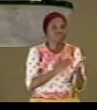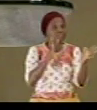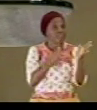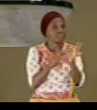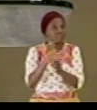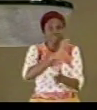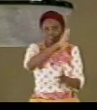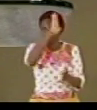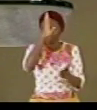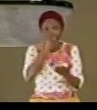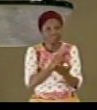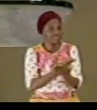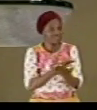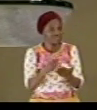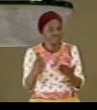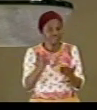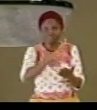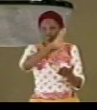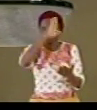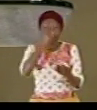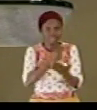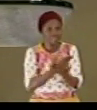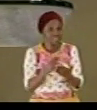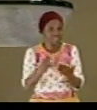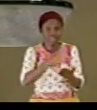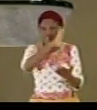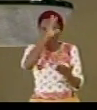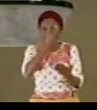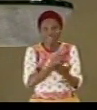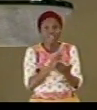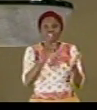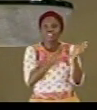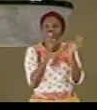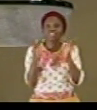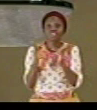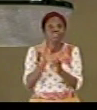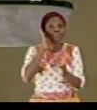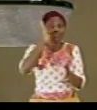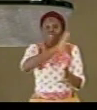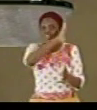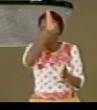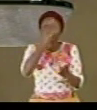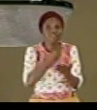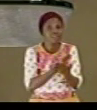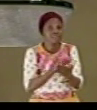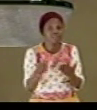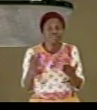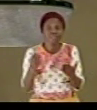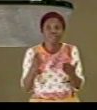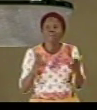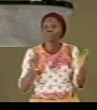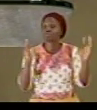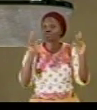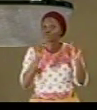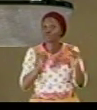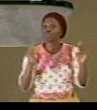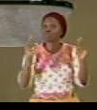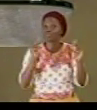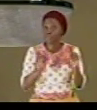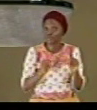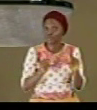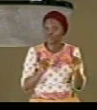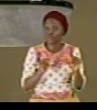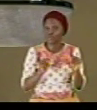Jesus, we never fail, never fail, never fail. Jesus, we... Oh, no, no,